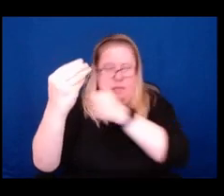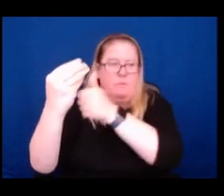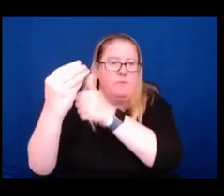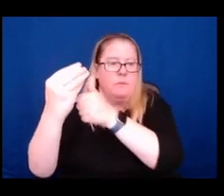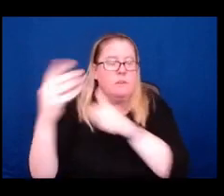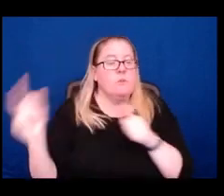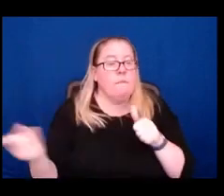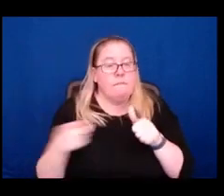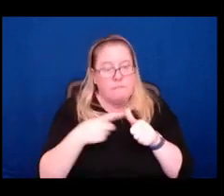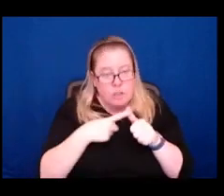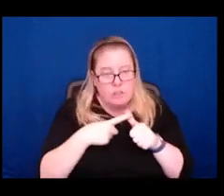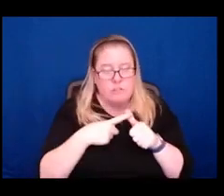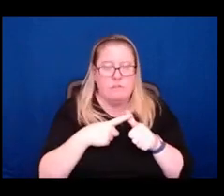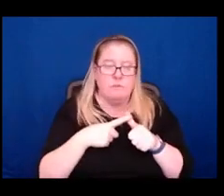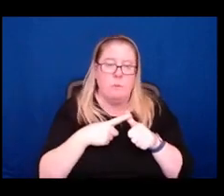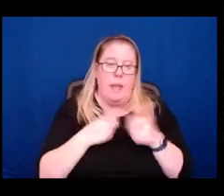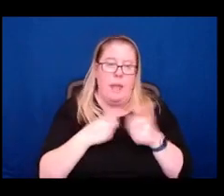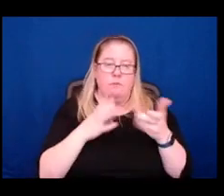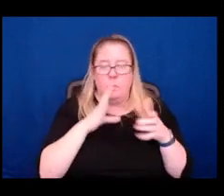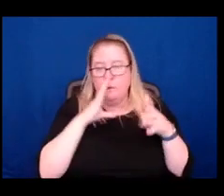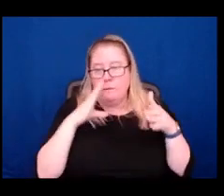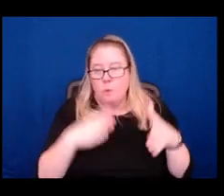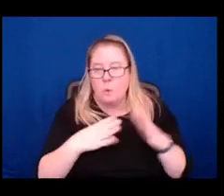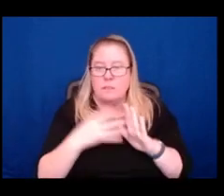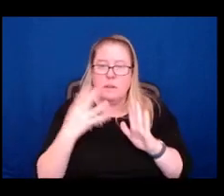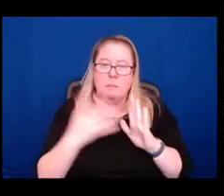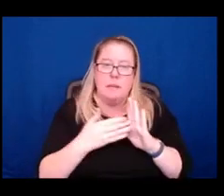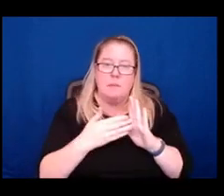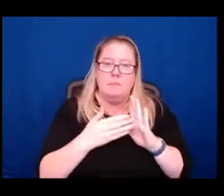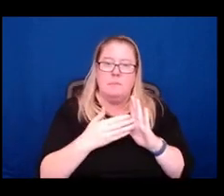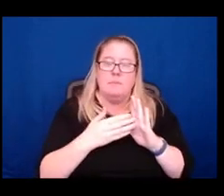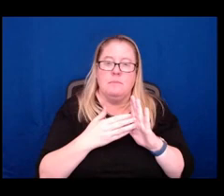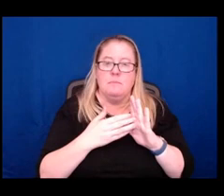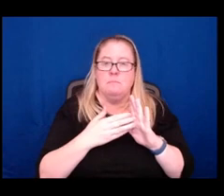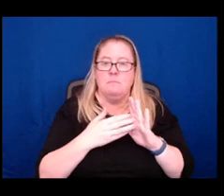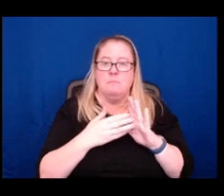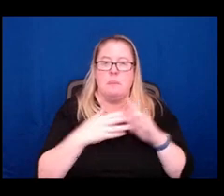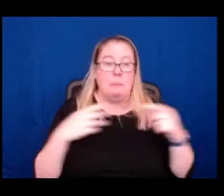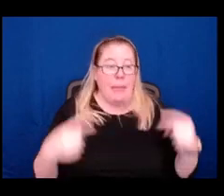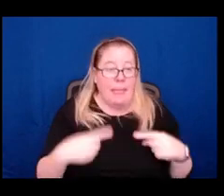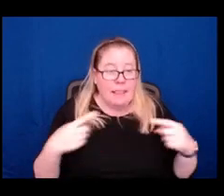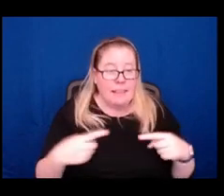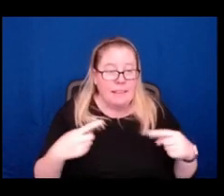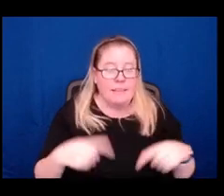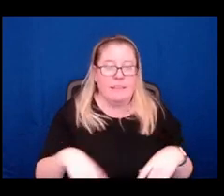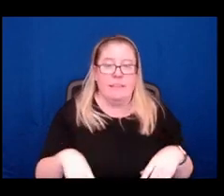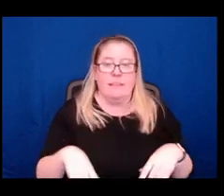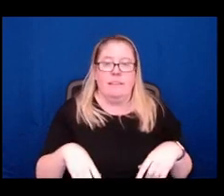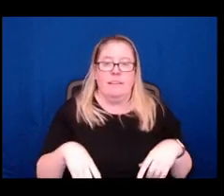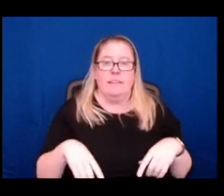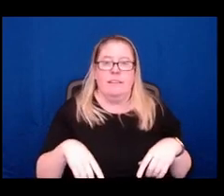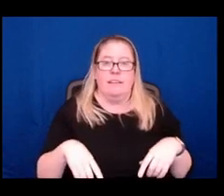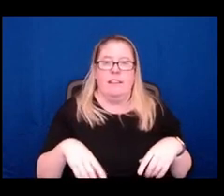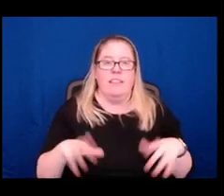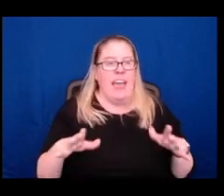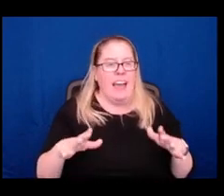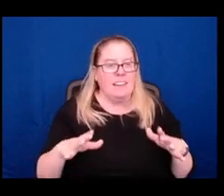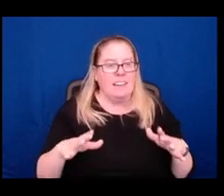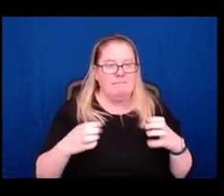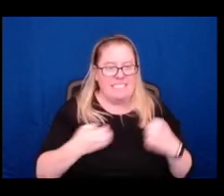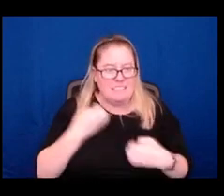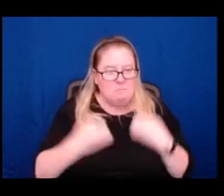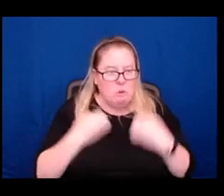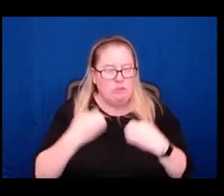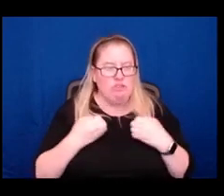first address sometimes womb pain, you know, issues, baggage that we hold about